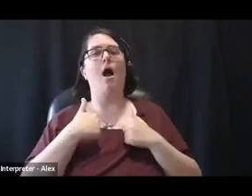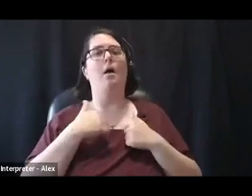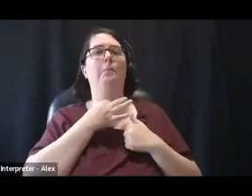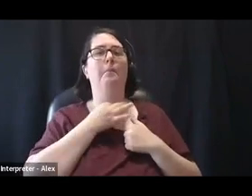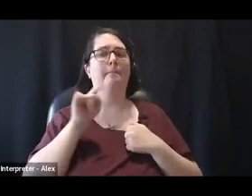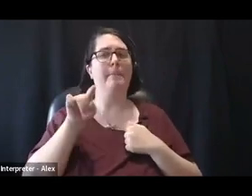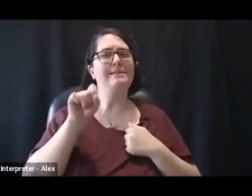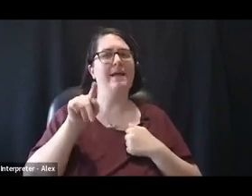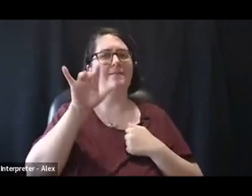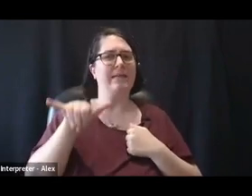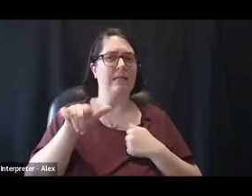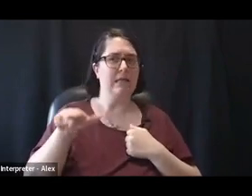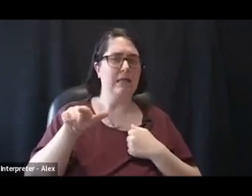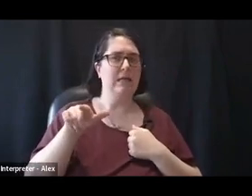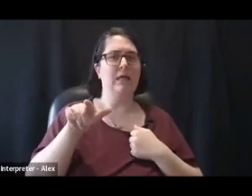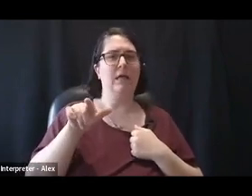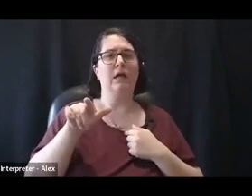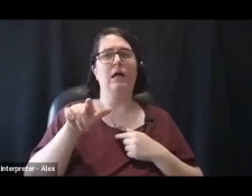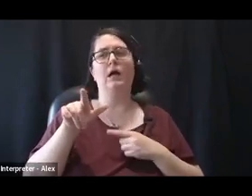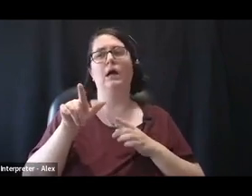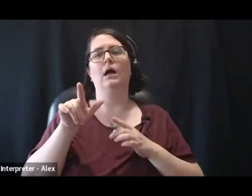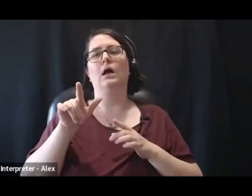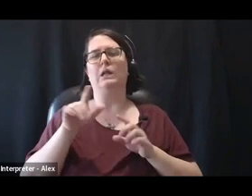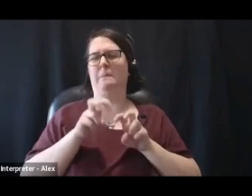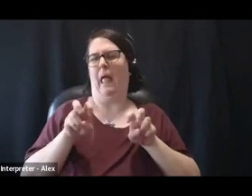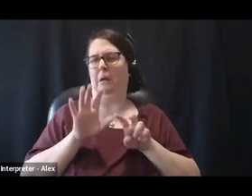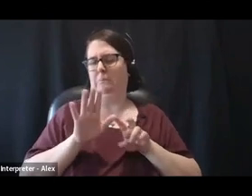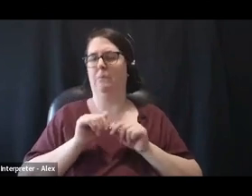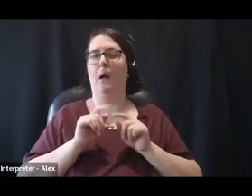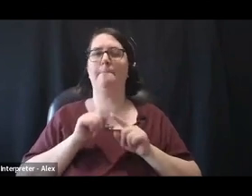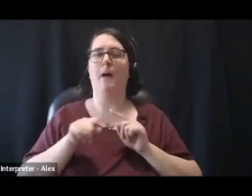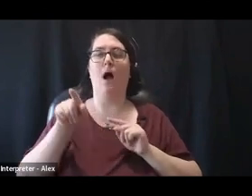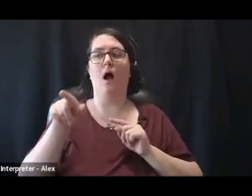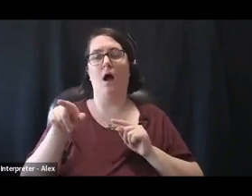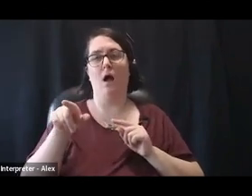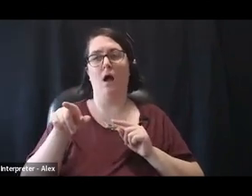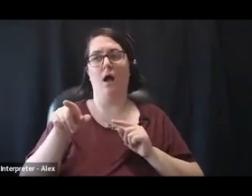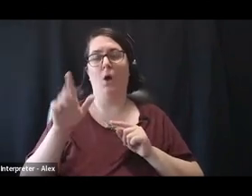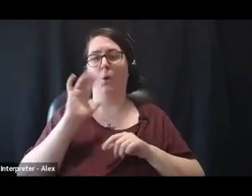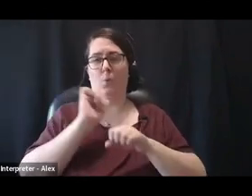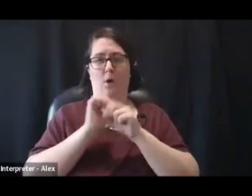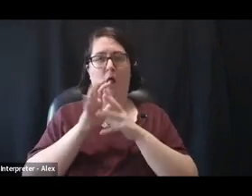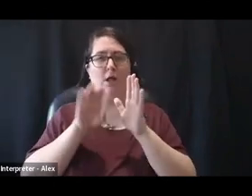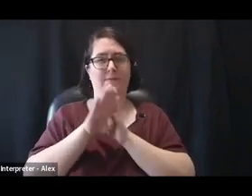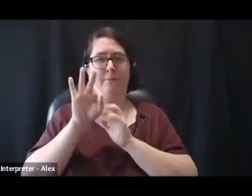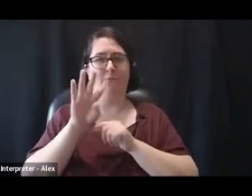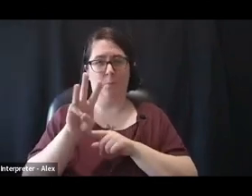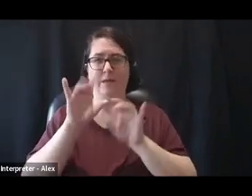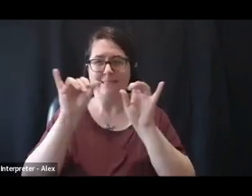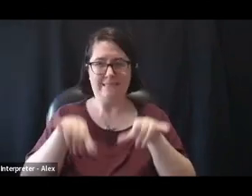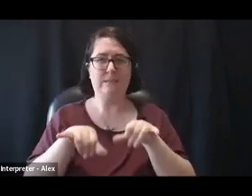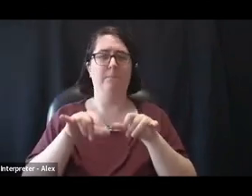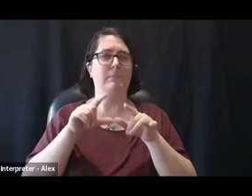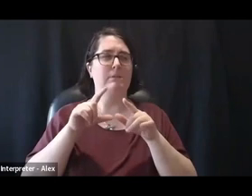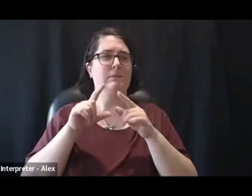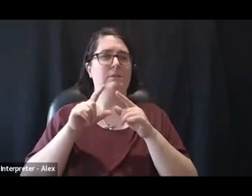you, Stephany. We're staying within the panel, but I know that you work a lot on developing frameworks and systems and